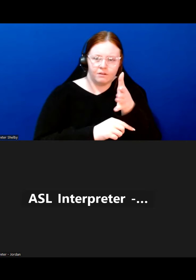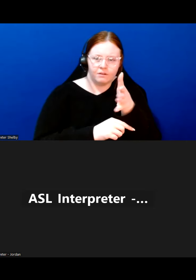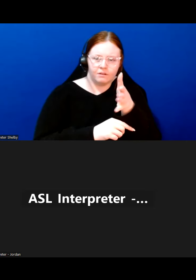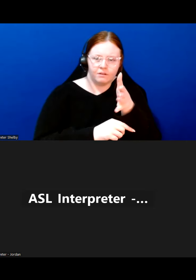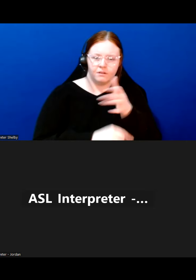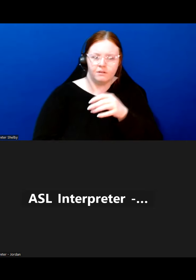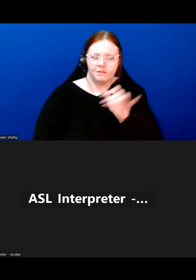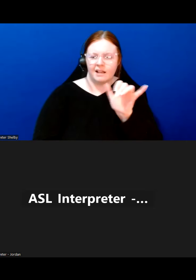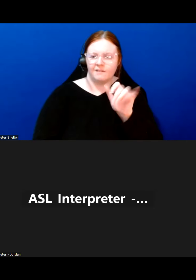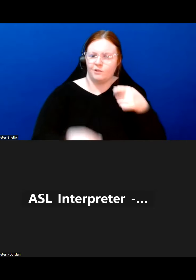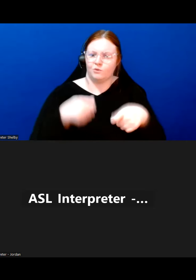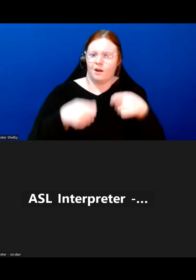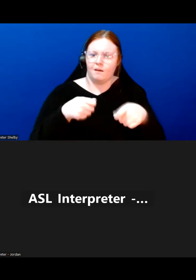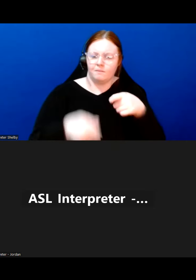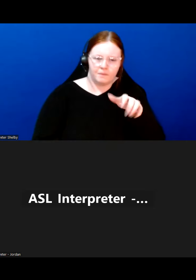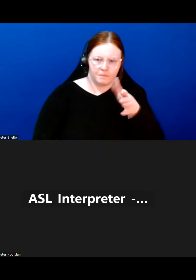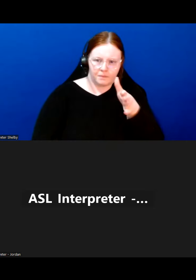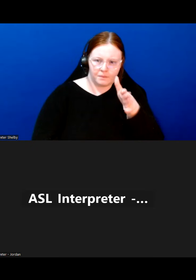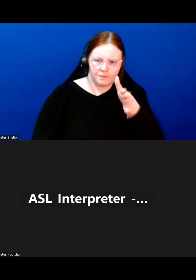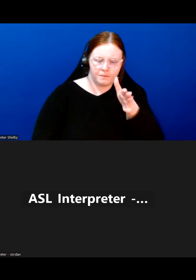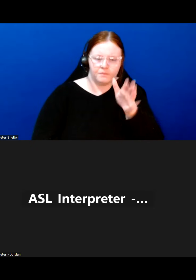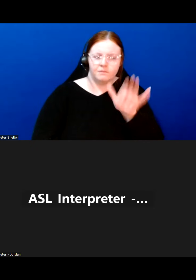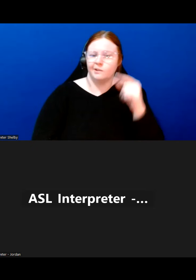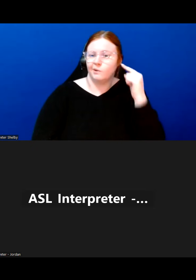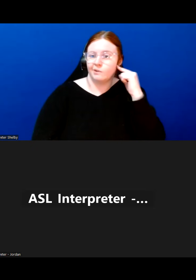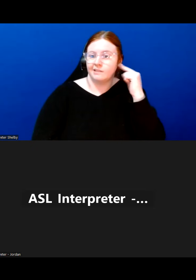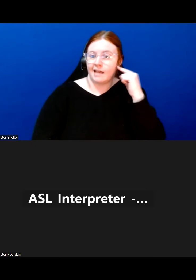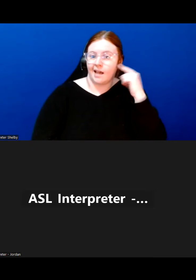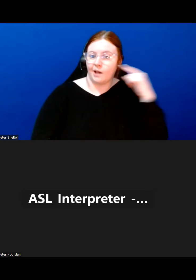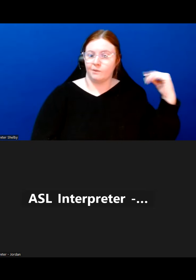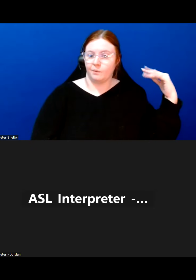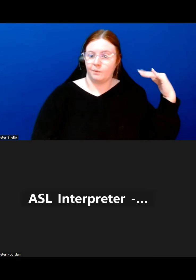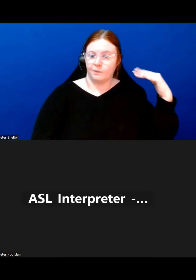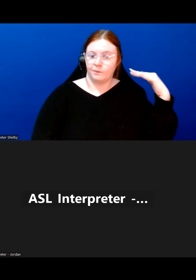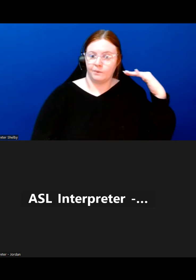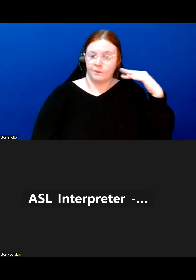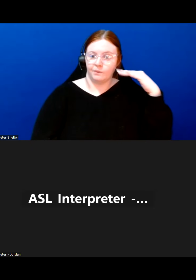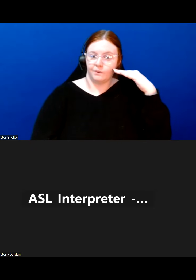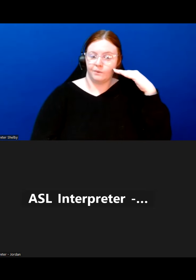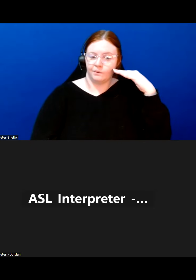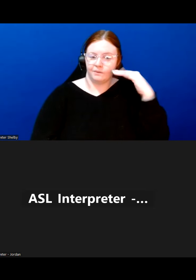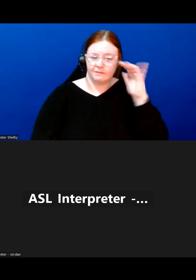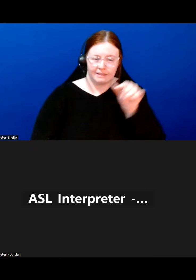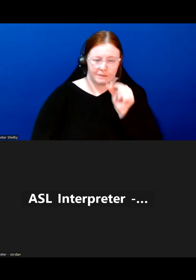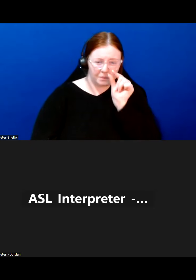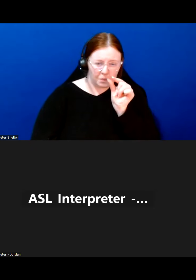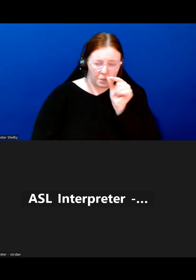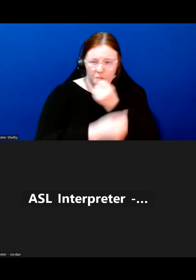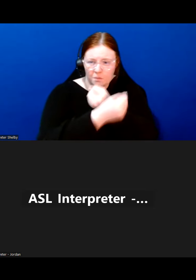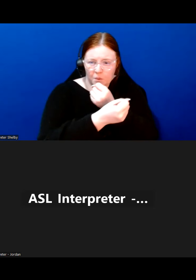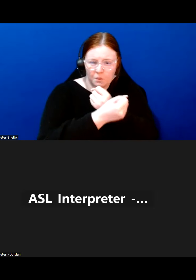a drum. And it sends those sound vibrations in through the tiny little bones